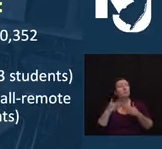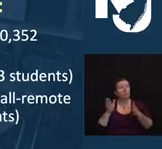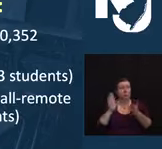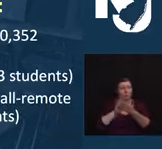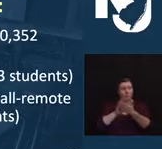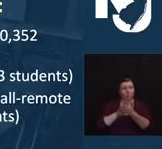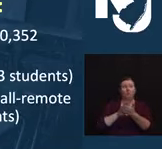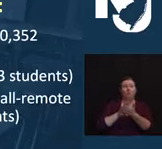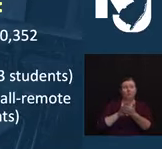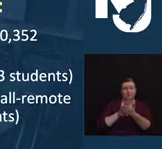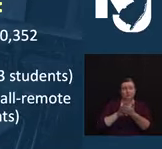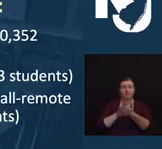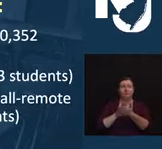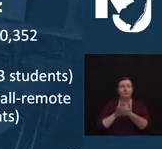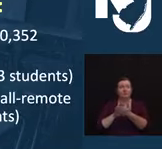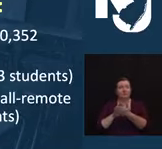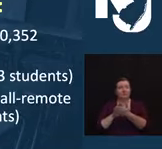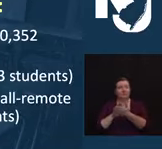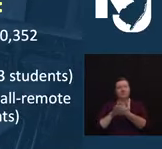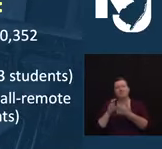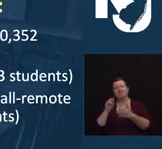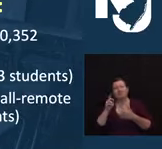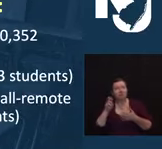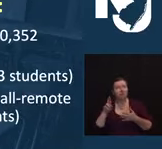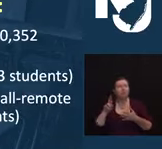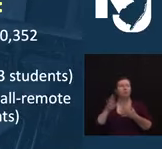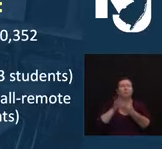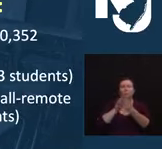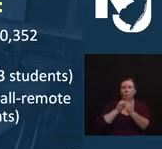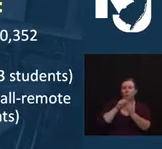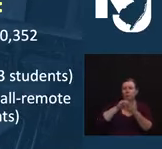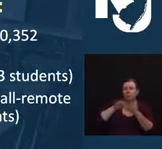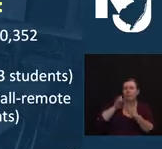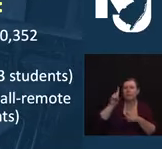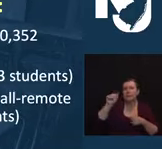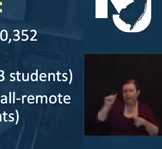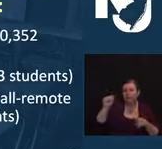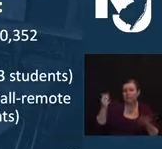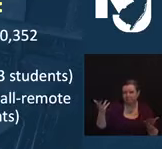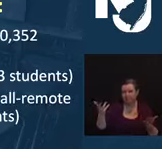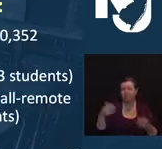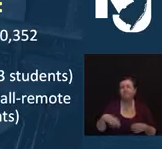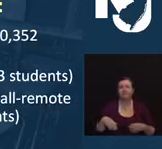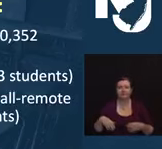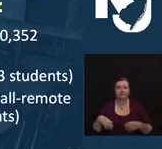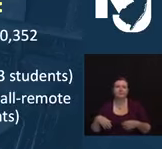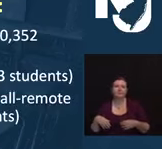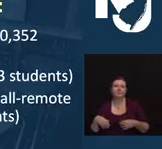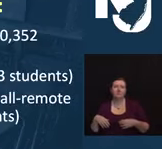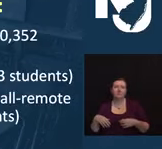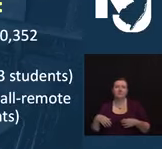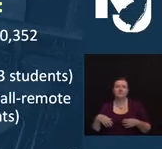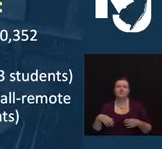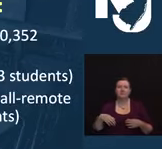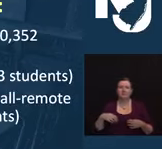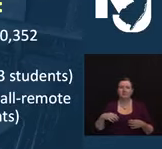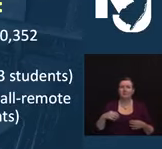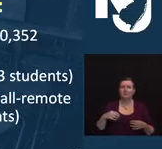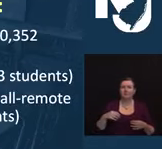students with disabilities across our state, over which we have stewardship. Today, of that number,